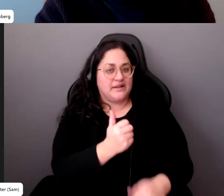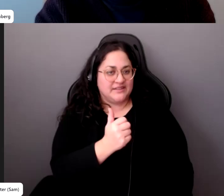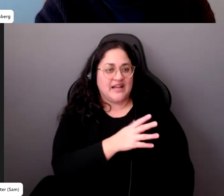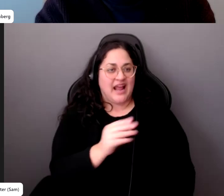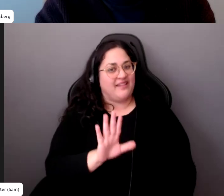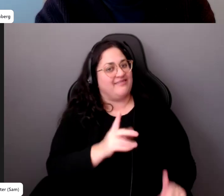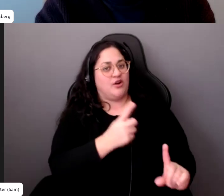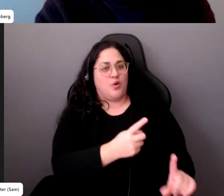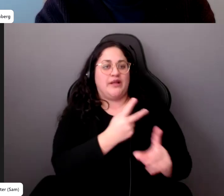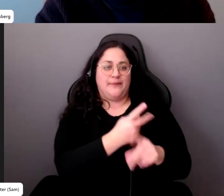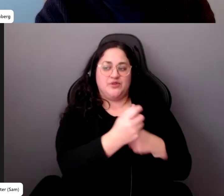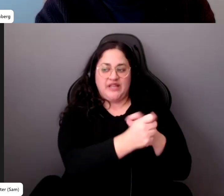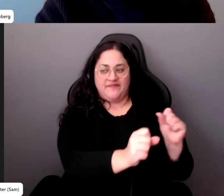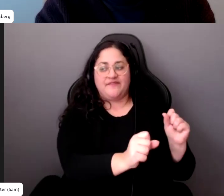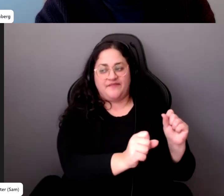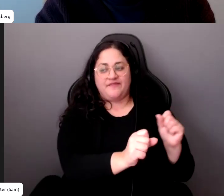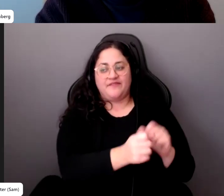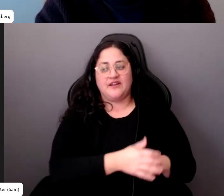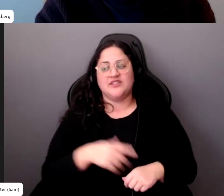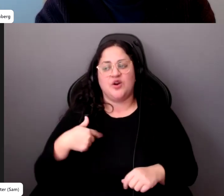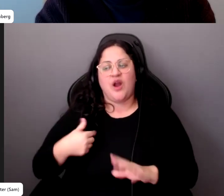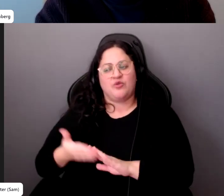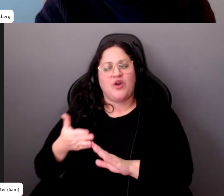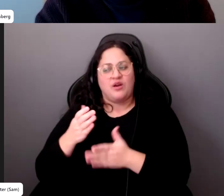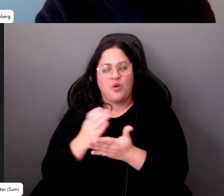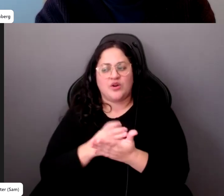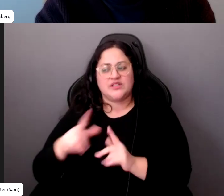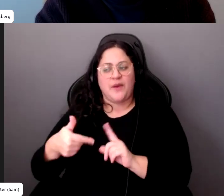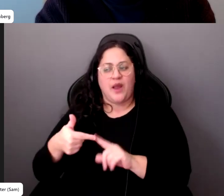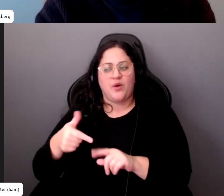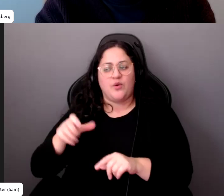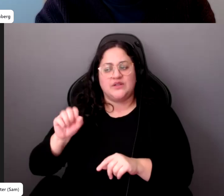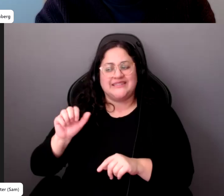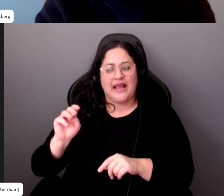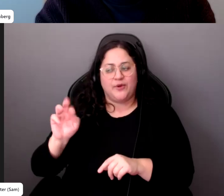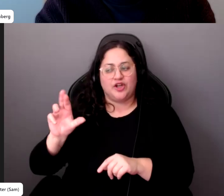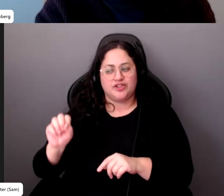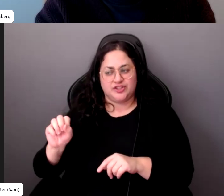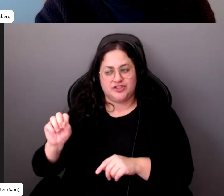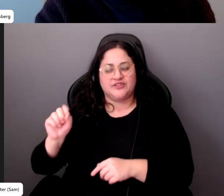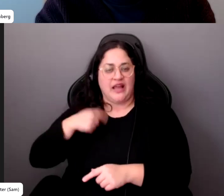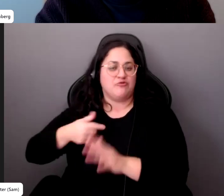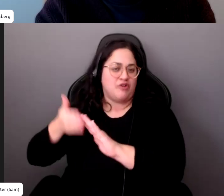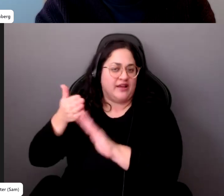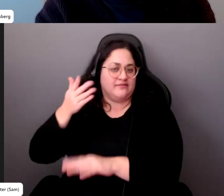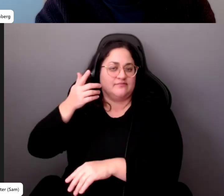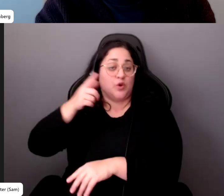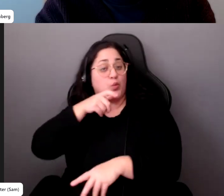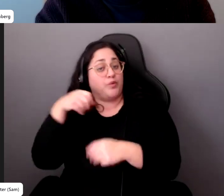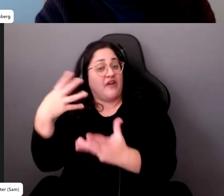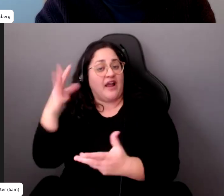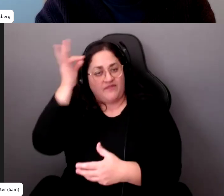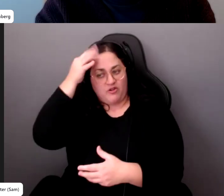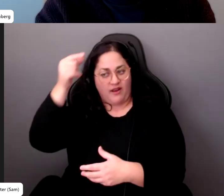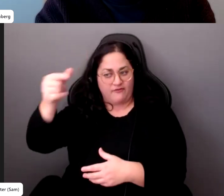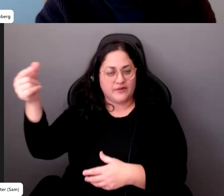you'll get a lot of assistance from it, and you will rarely get an answer that will lead you down the wrong path for